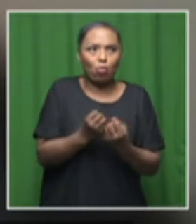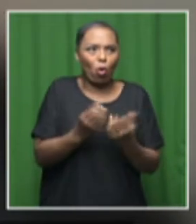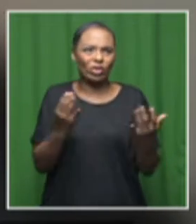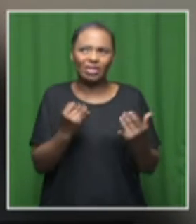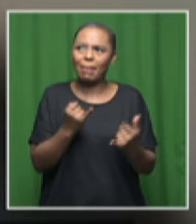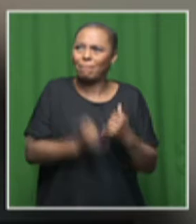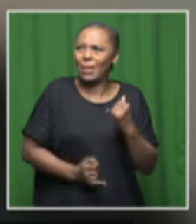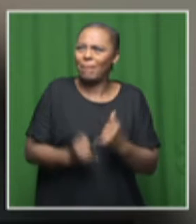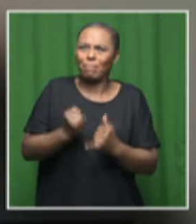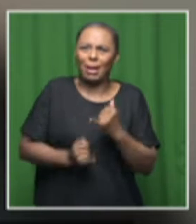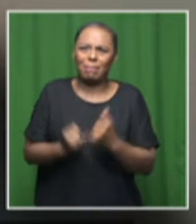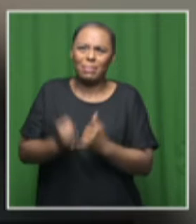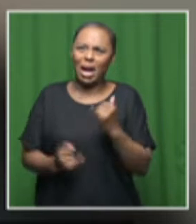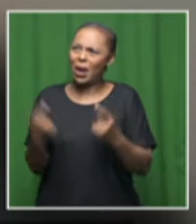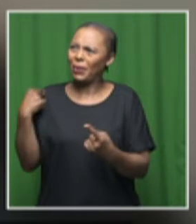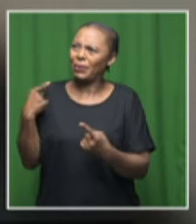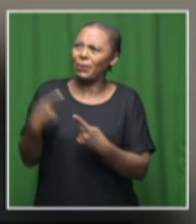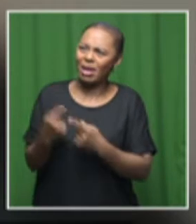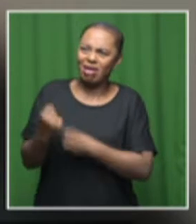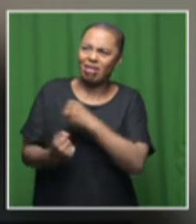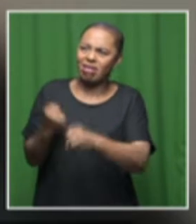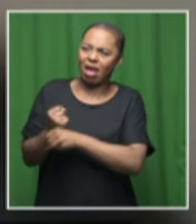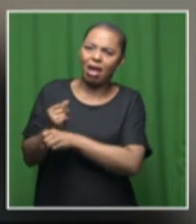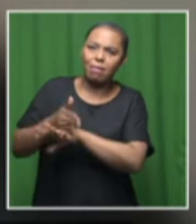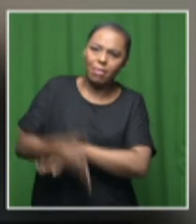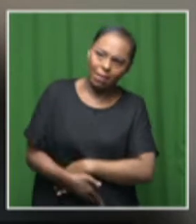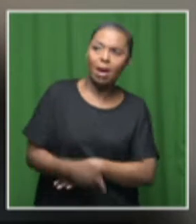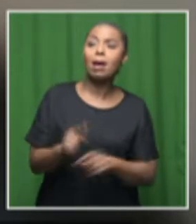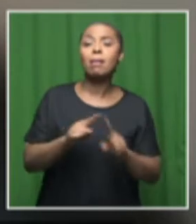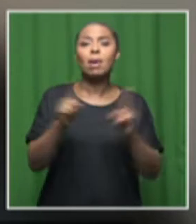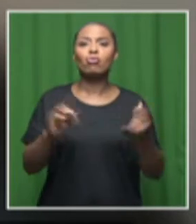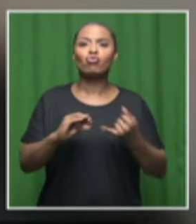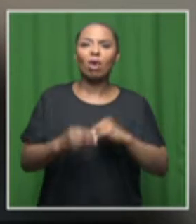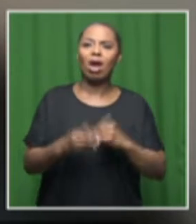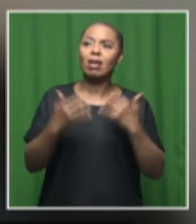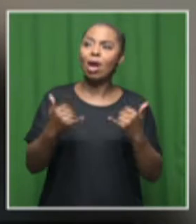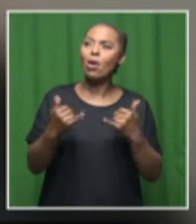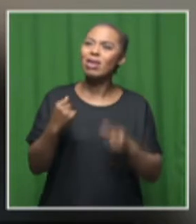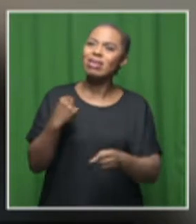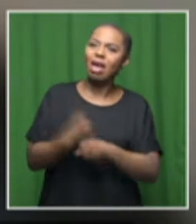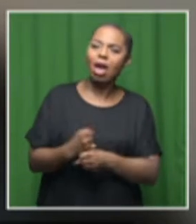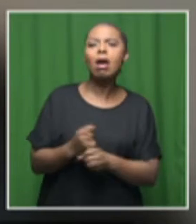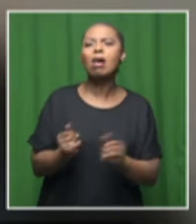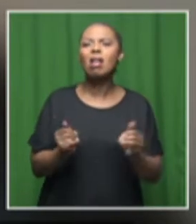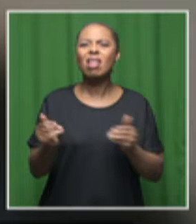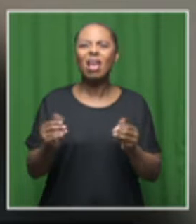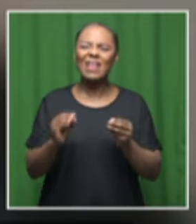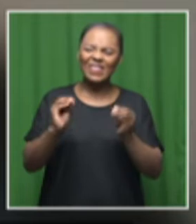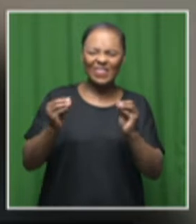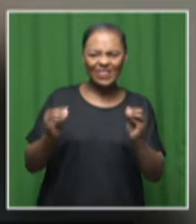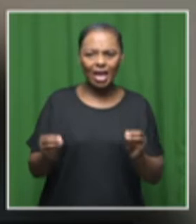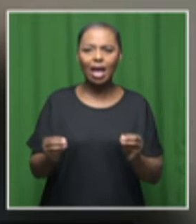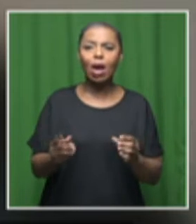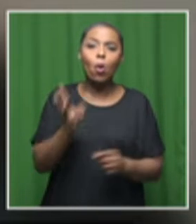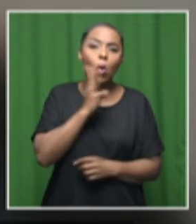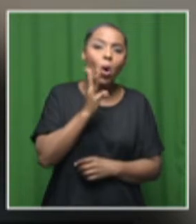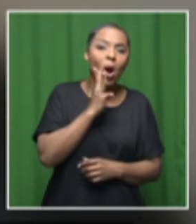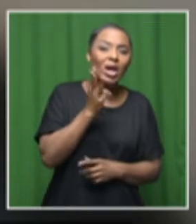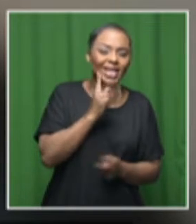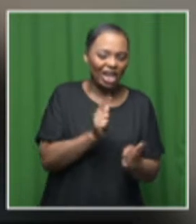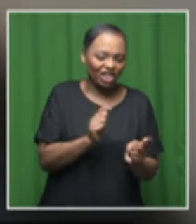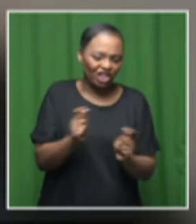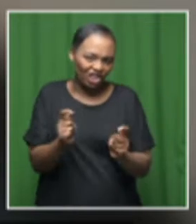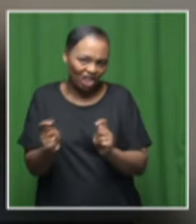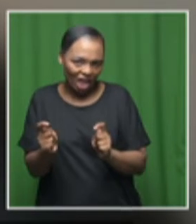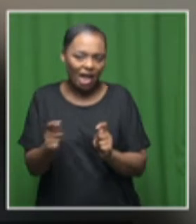And what we've basically been doing over the years is trying to treat the systems, and water shifting is almost like a Band-Aid that you're now